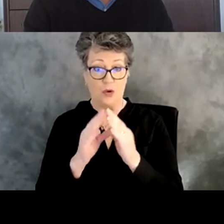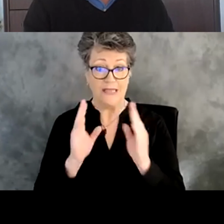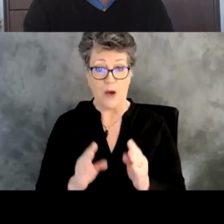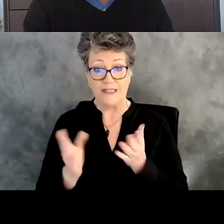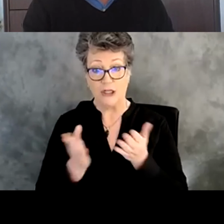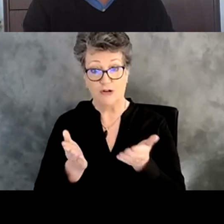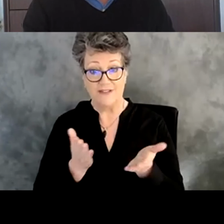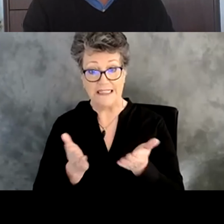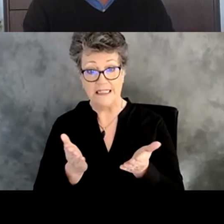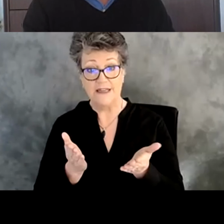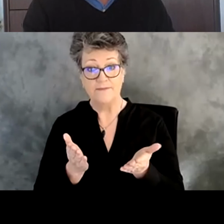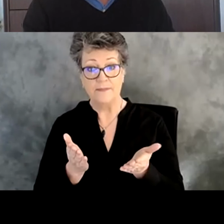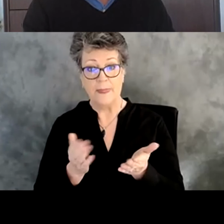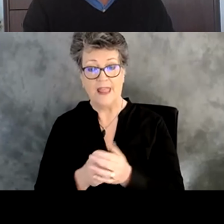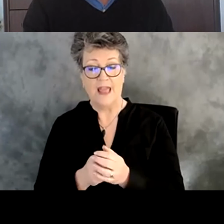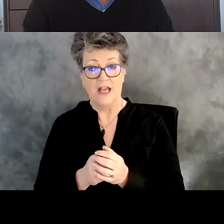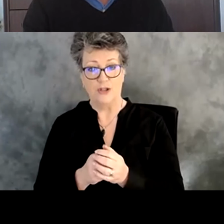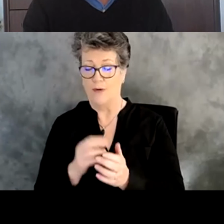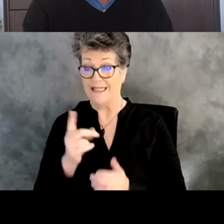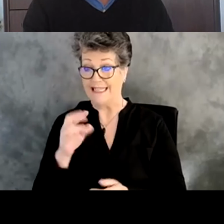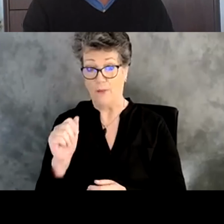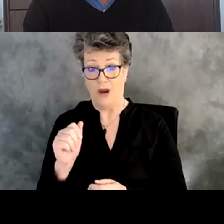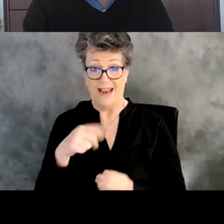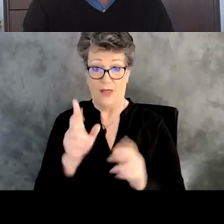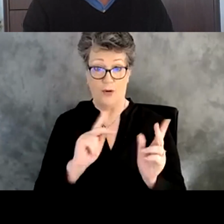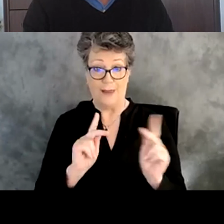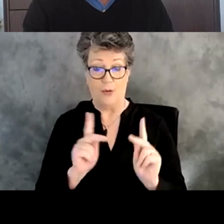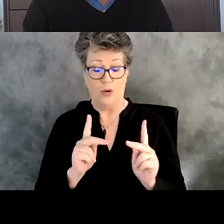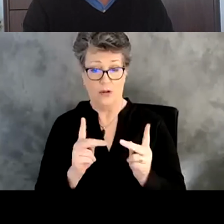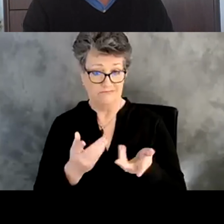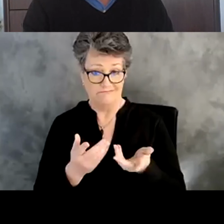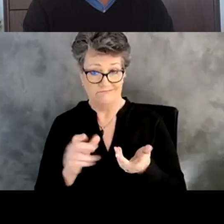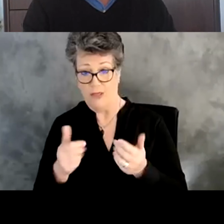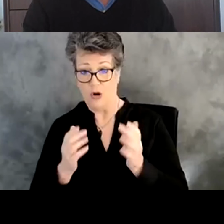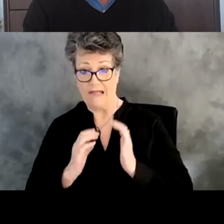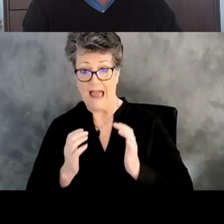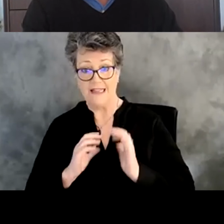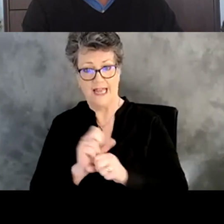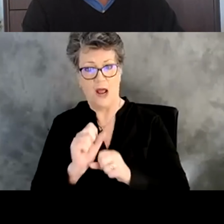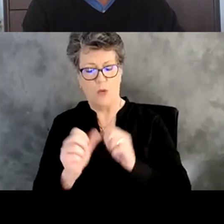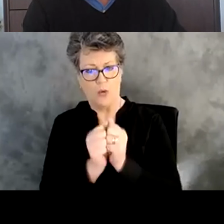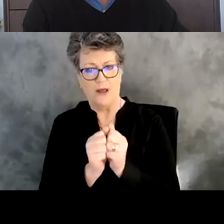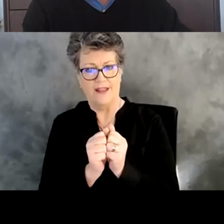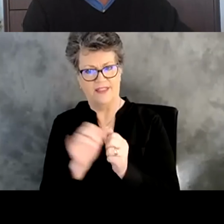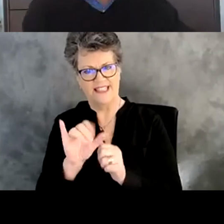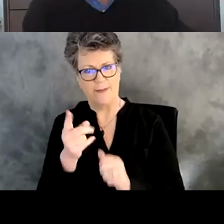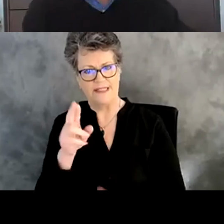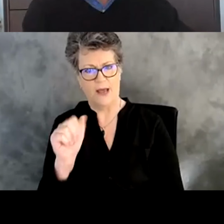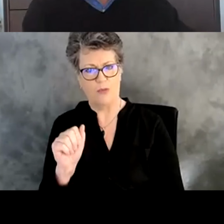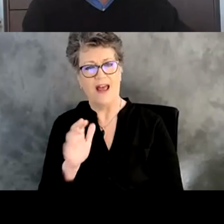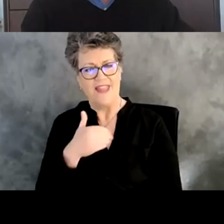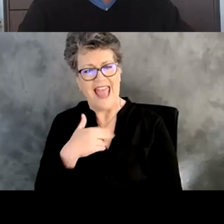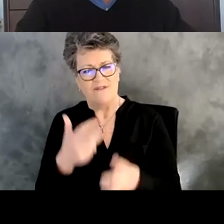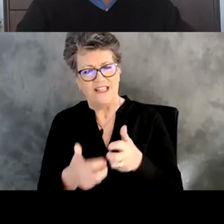So often, folks like Deborah and clients, other clients that I work with, like Deborah, have